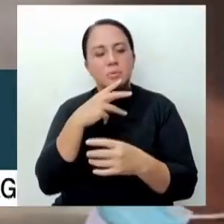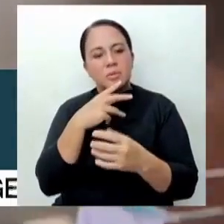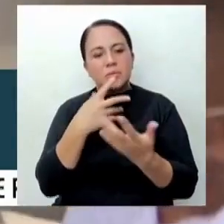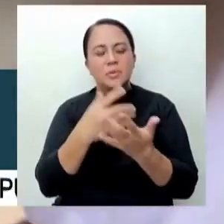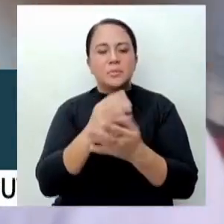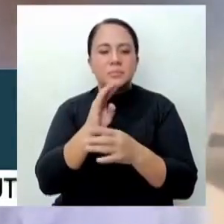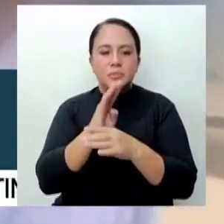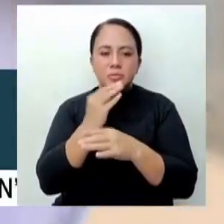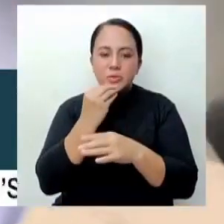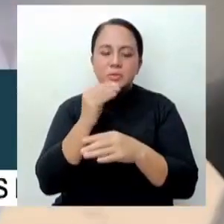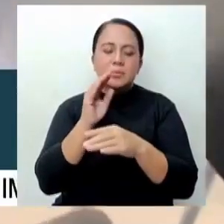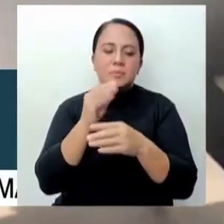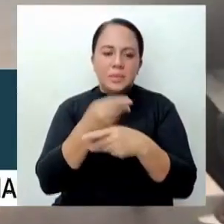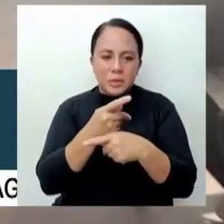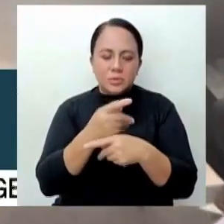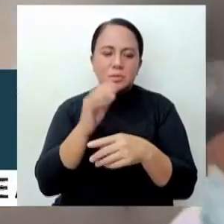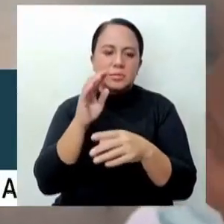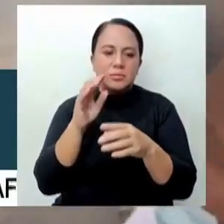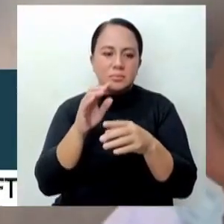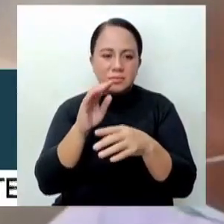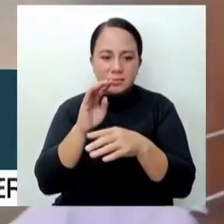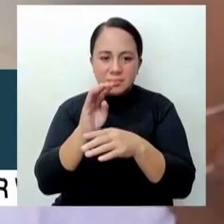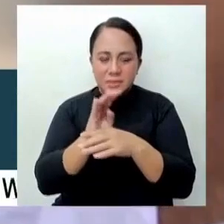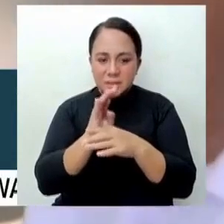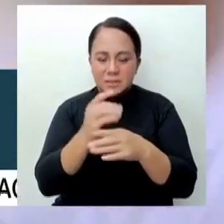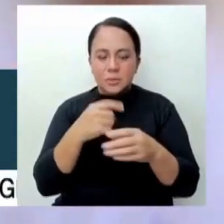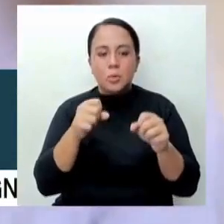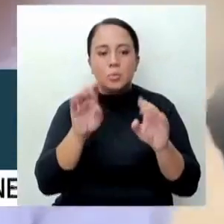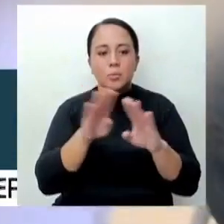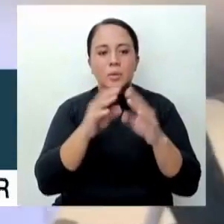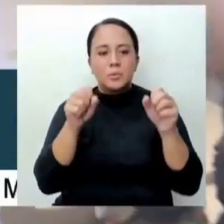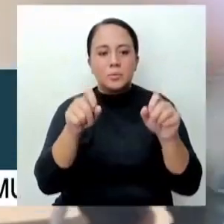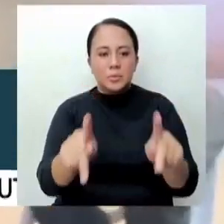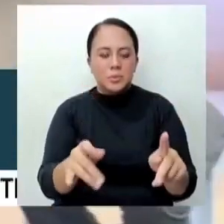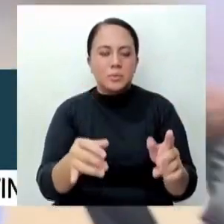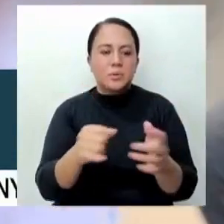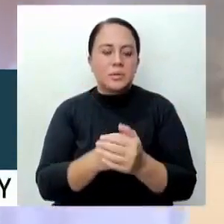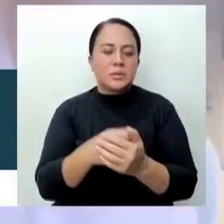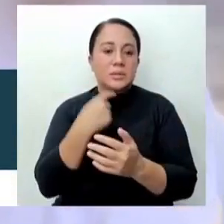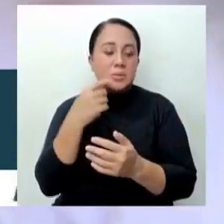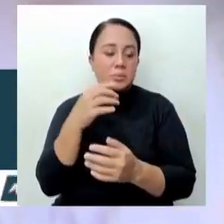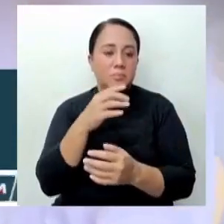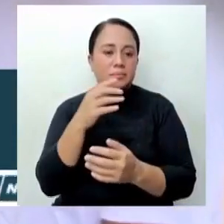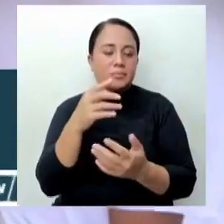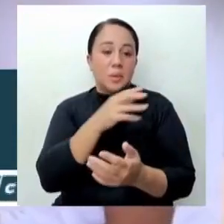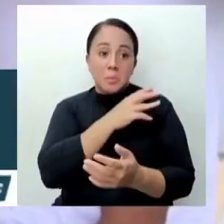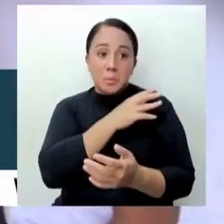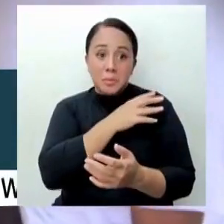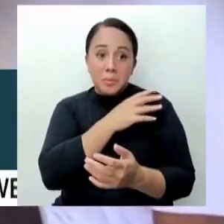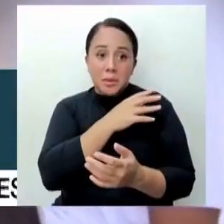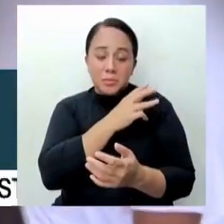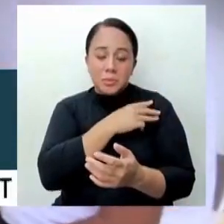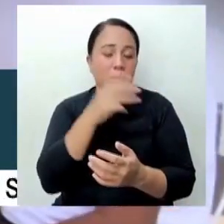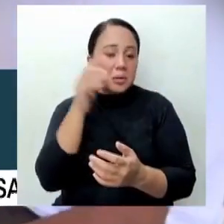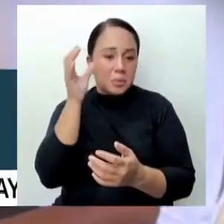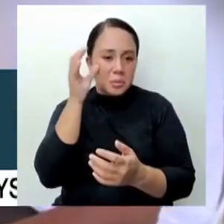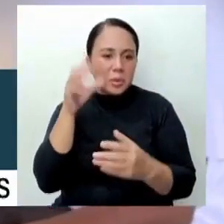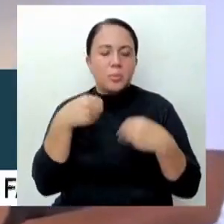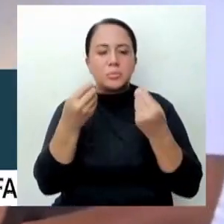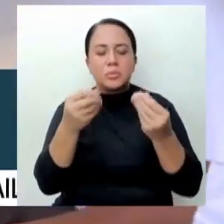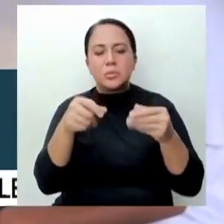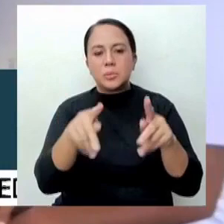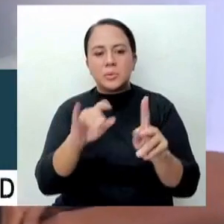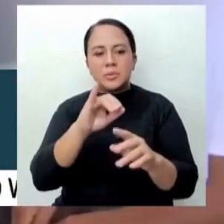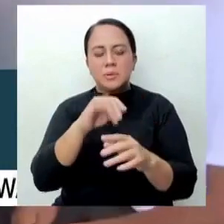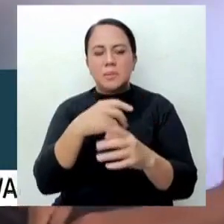production facilities and will open these opportunities to investors. Katapang said this will lead to employment opportunities for inmates. But for now,